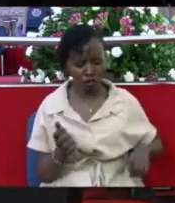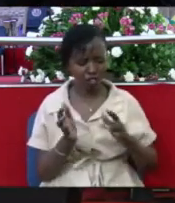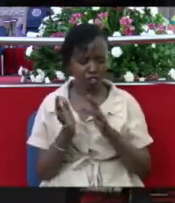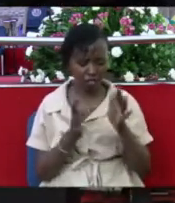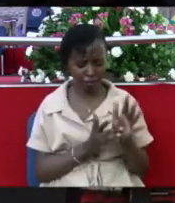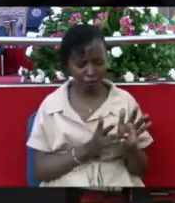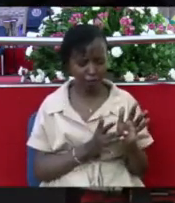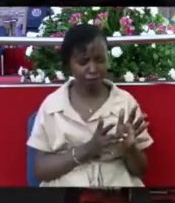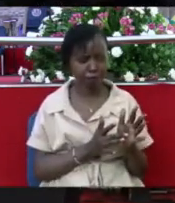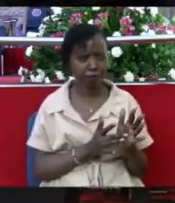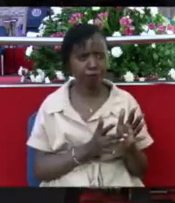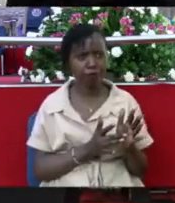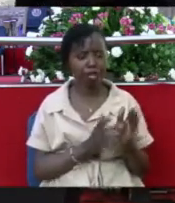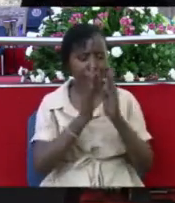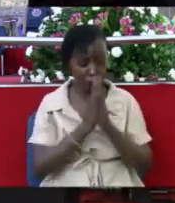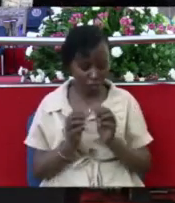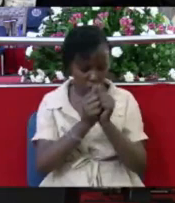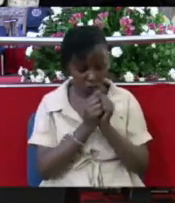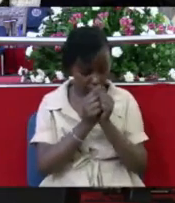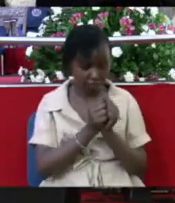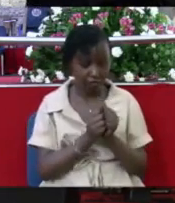Dear Lord Jesus, come on, let's say it with them just to encourage them. Say,